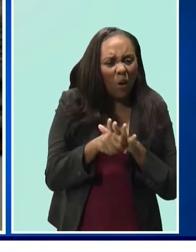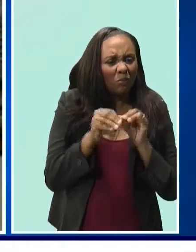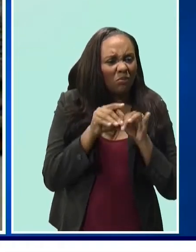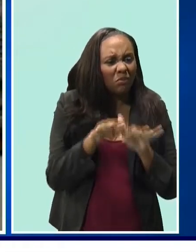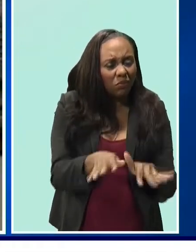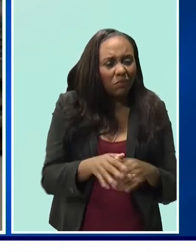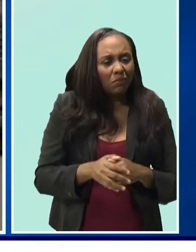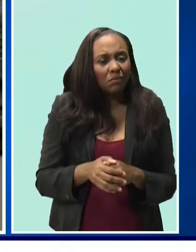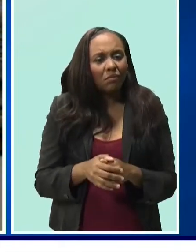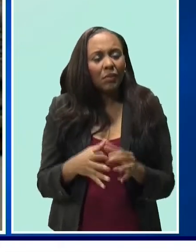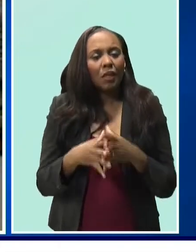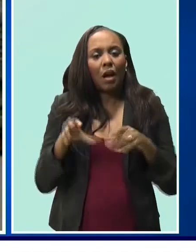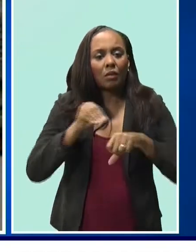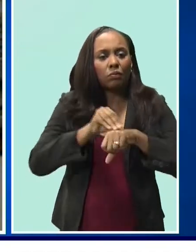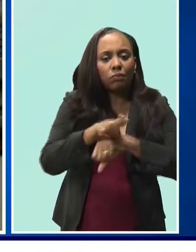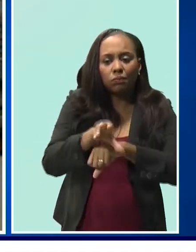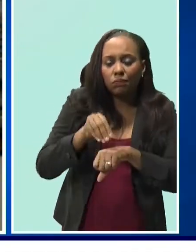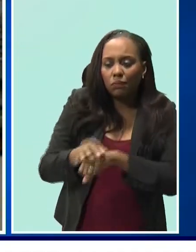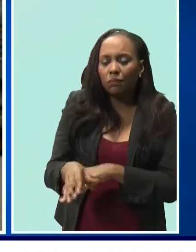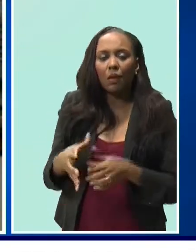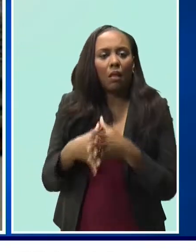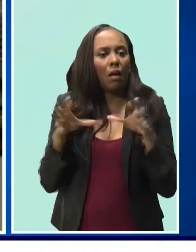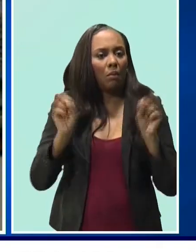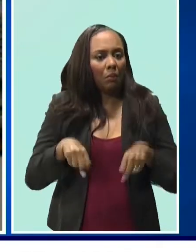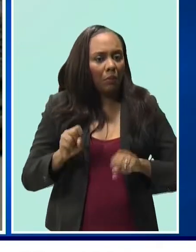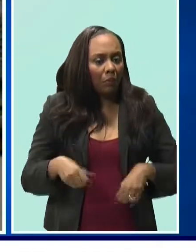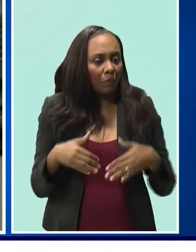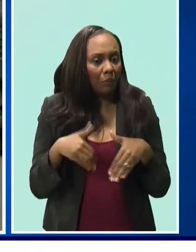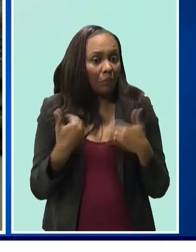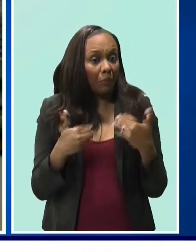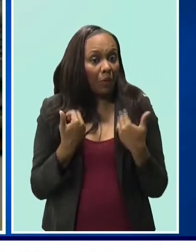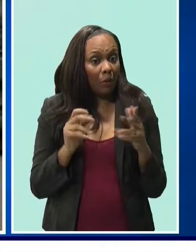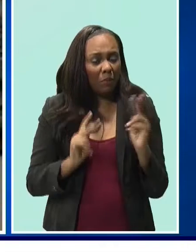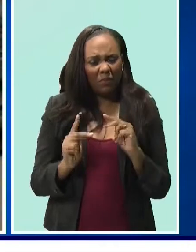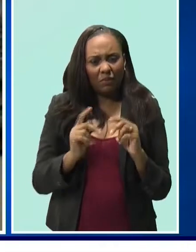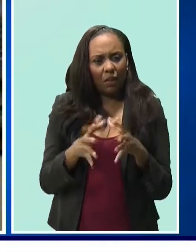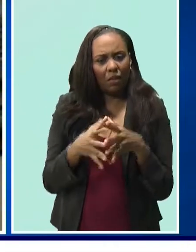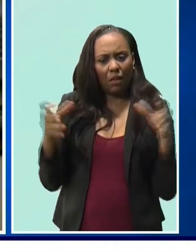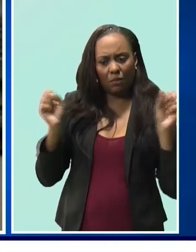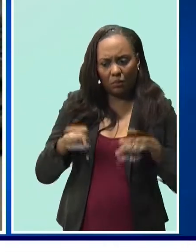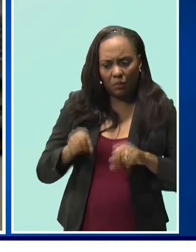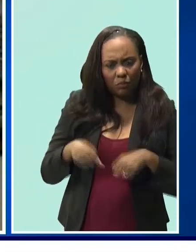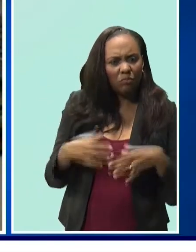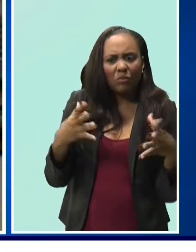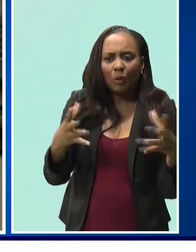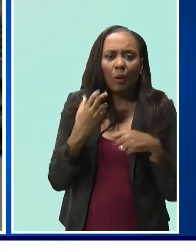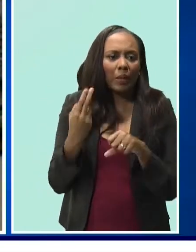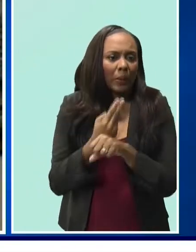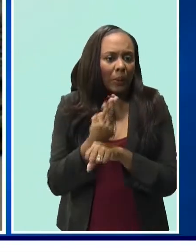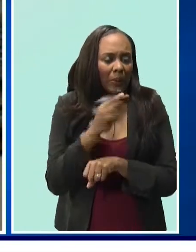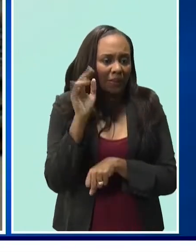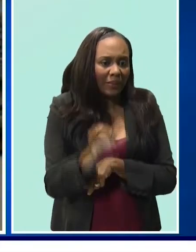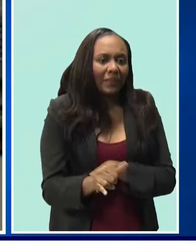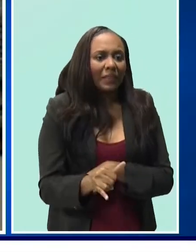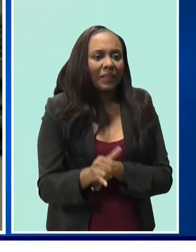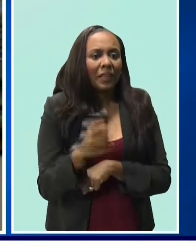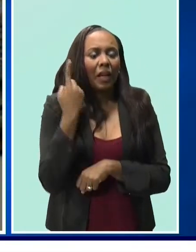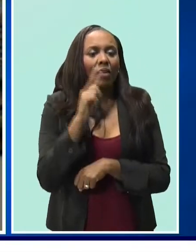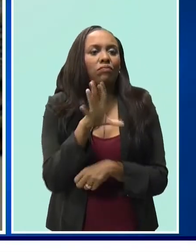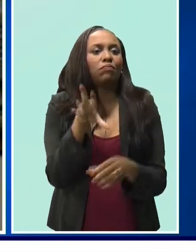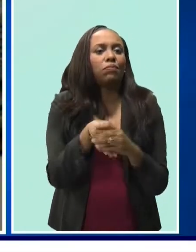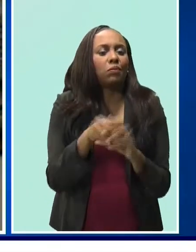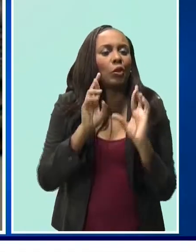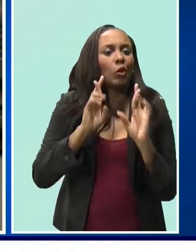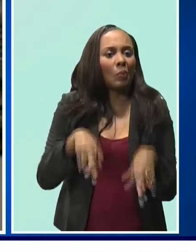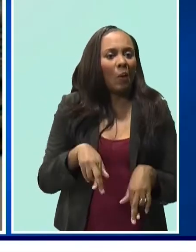lot of influencing potential and creative potential among our young people, and we want to harness that and use that basically as part of the response